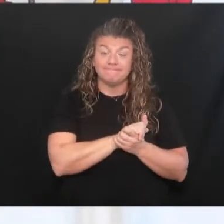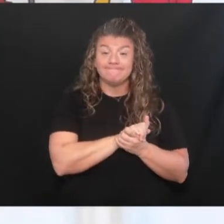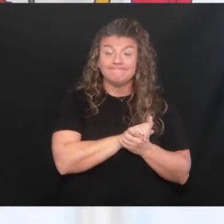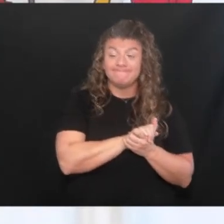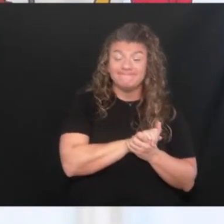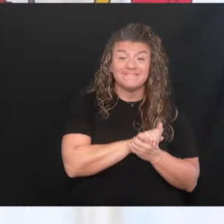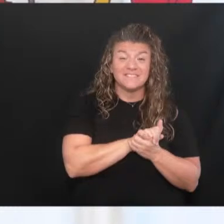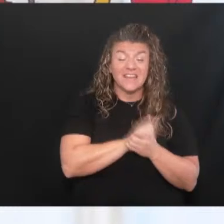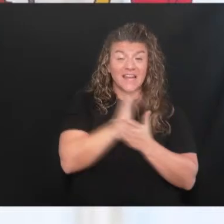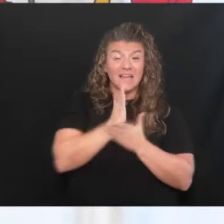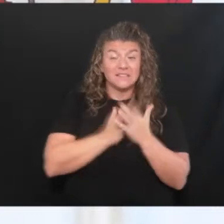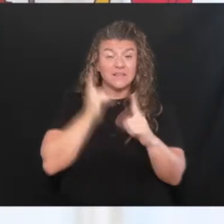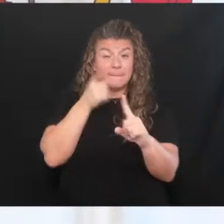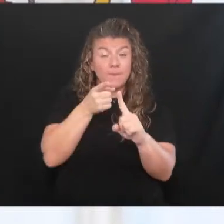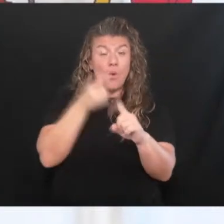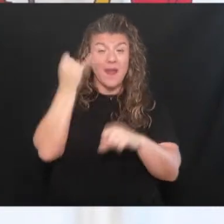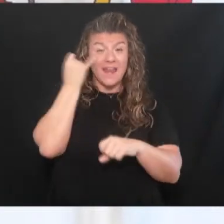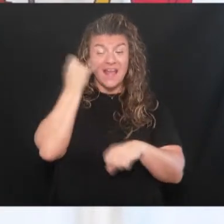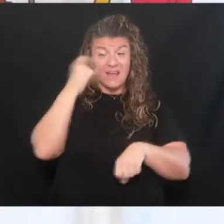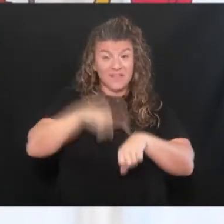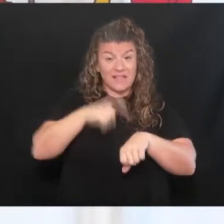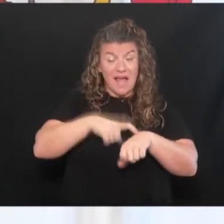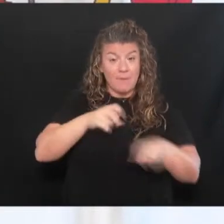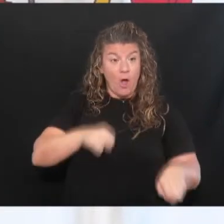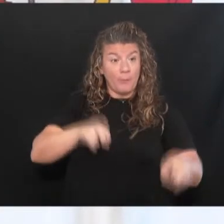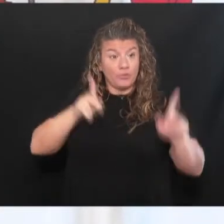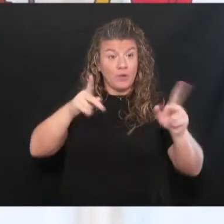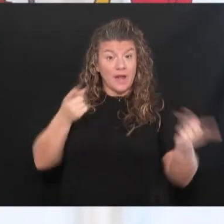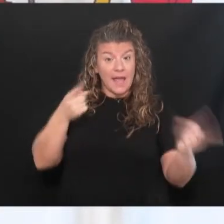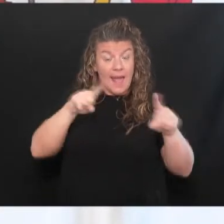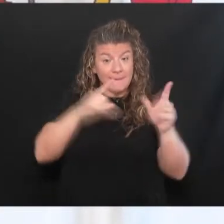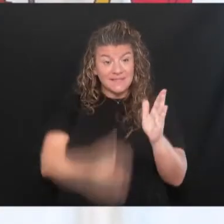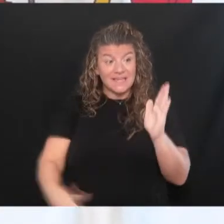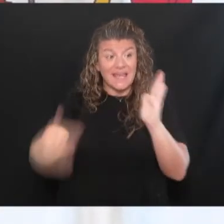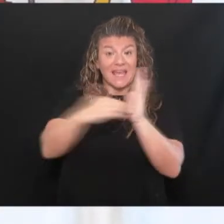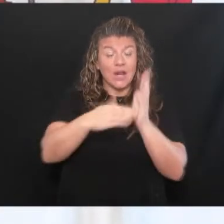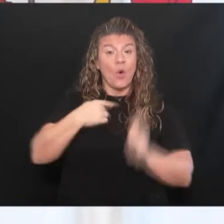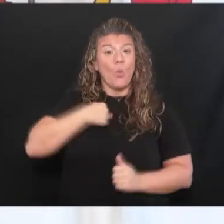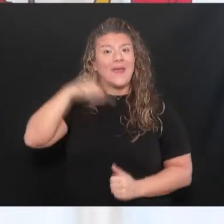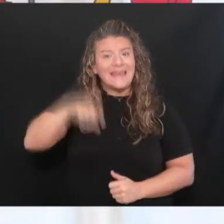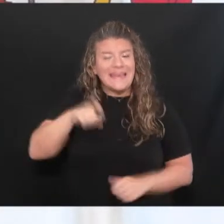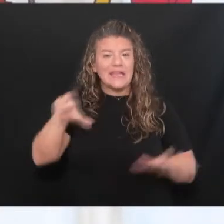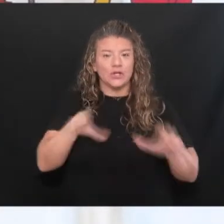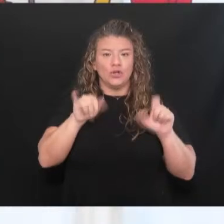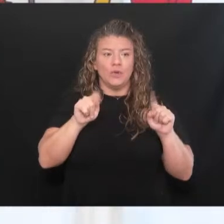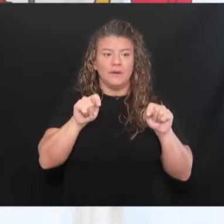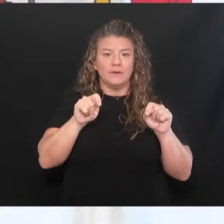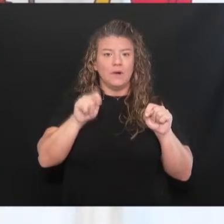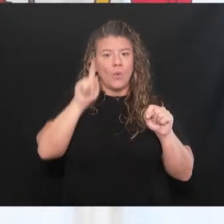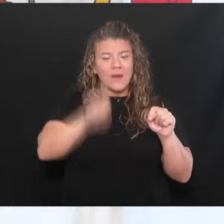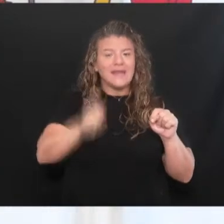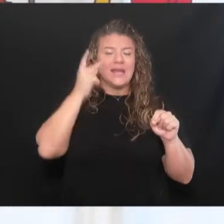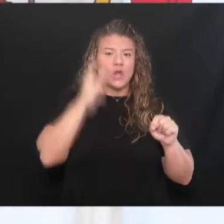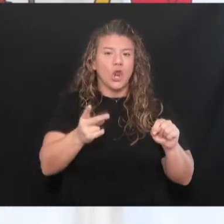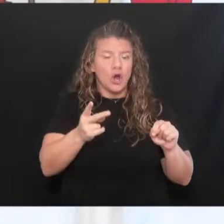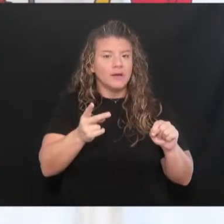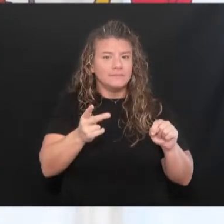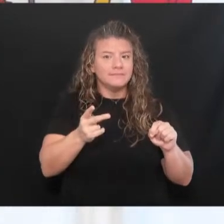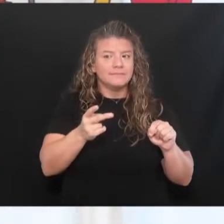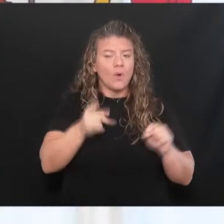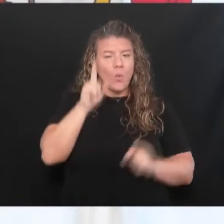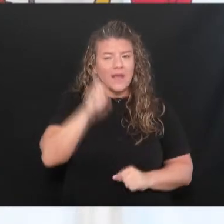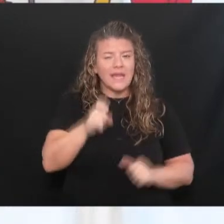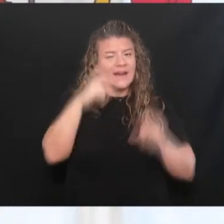time, if the opportunity provides itself again, we need to revisit, and we need to look. And we need to look